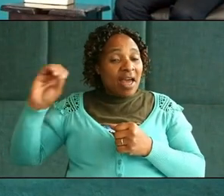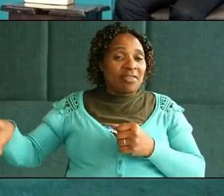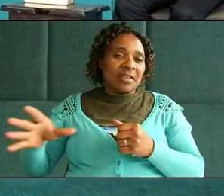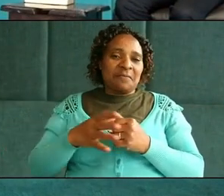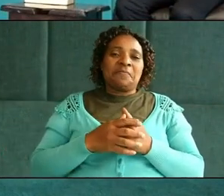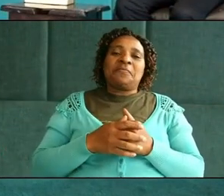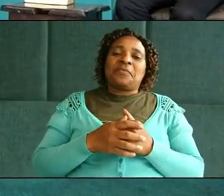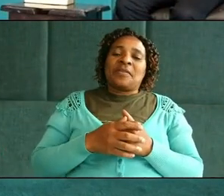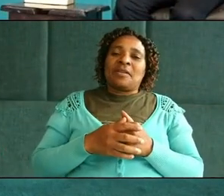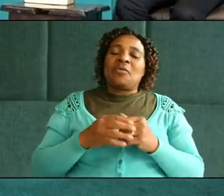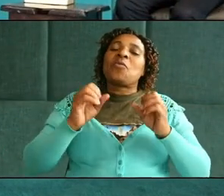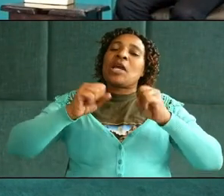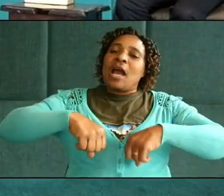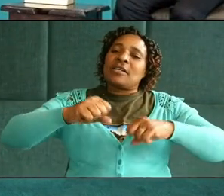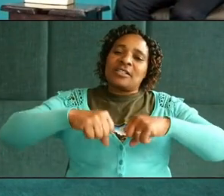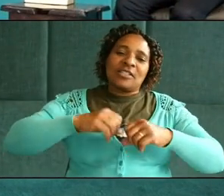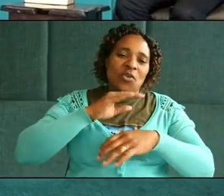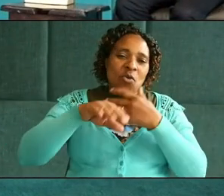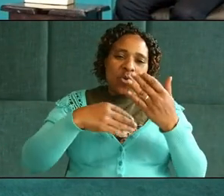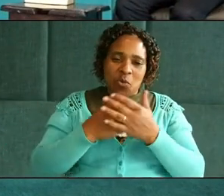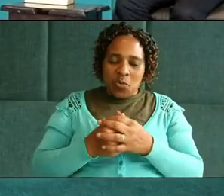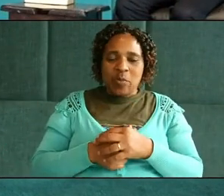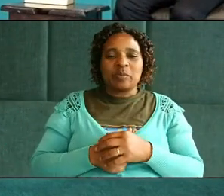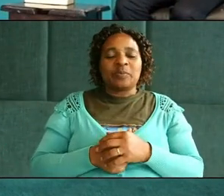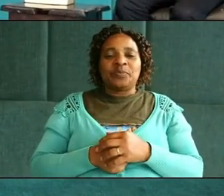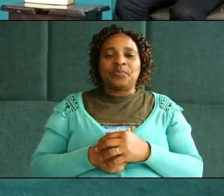Yeah. I think we all agree with that.